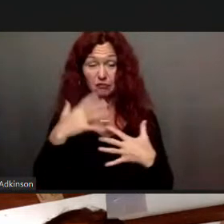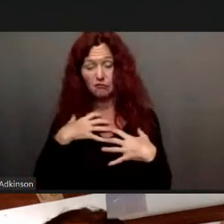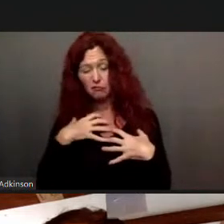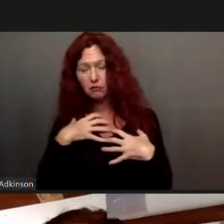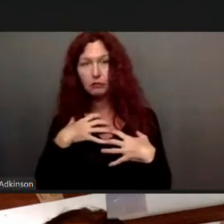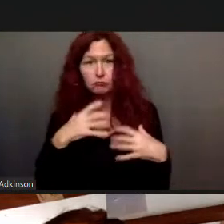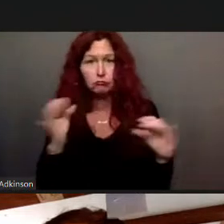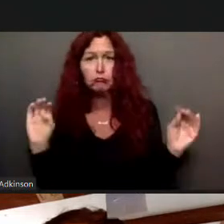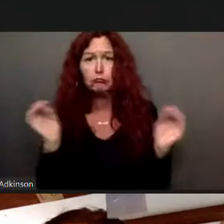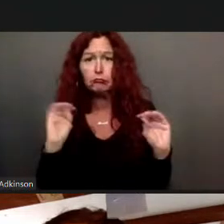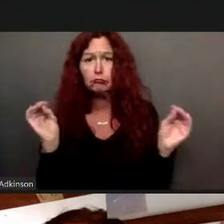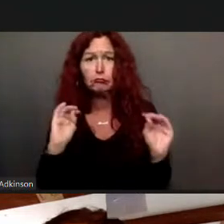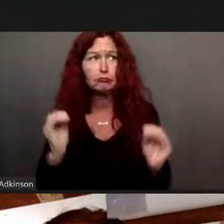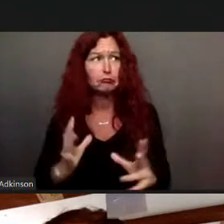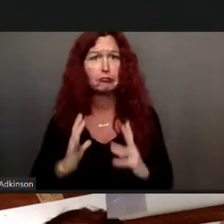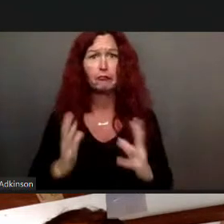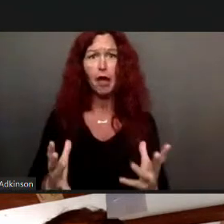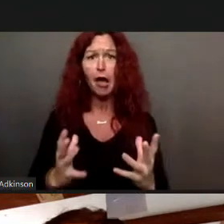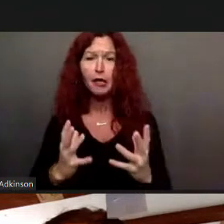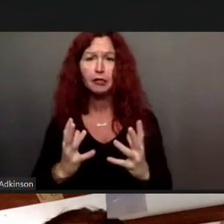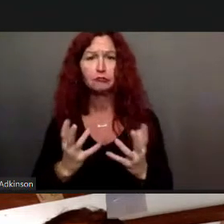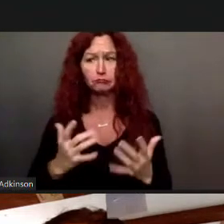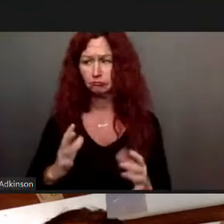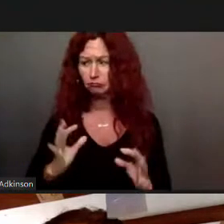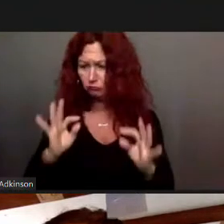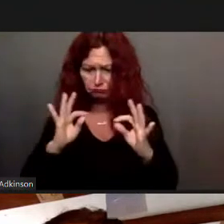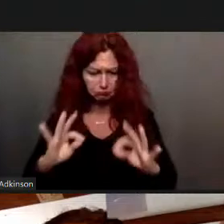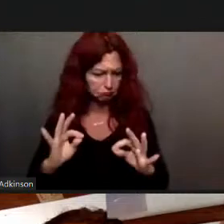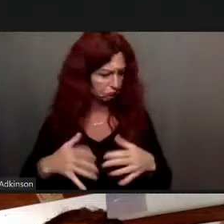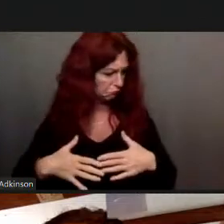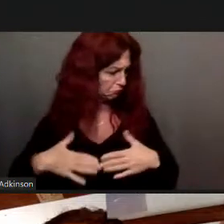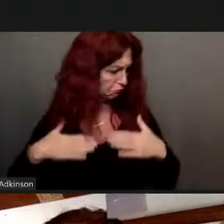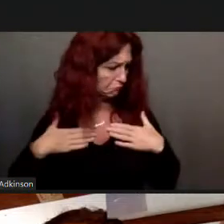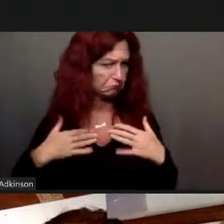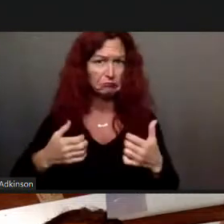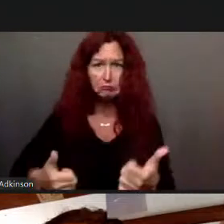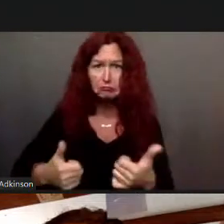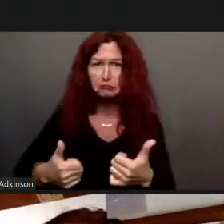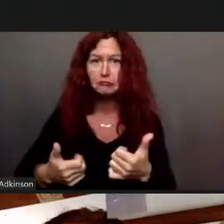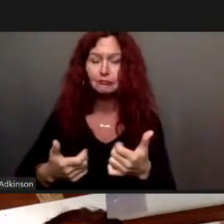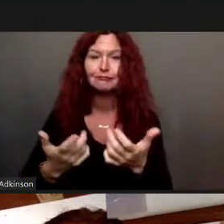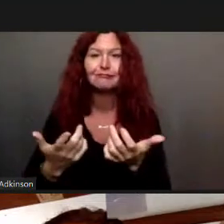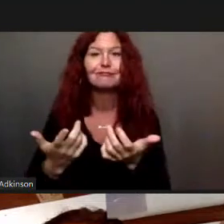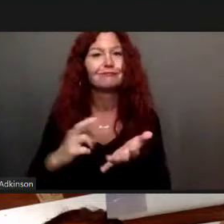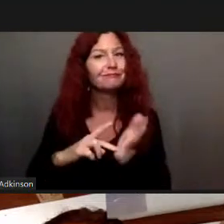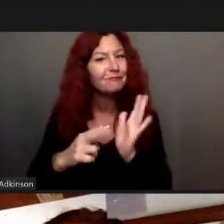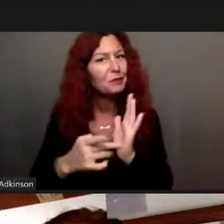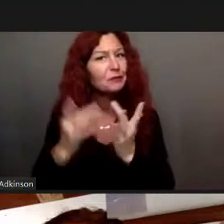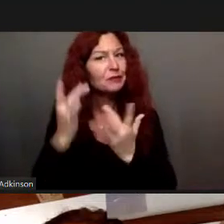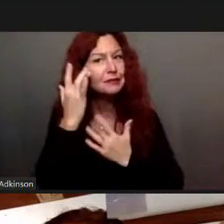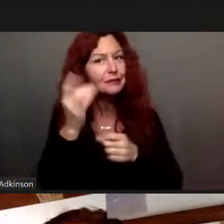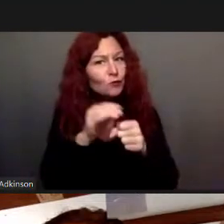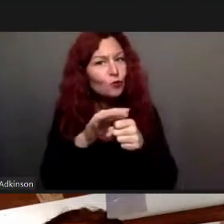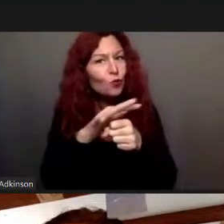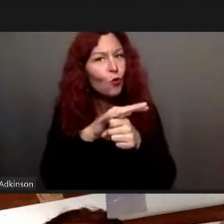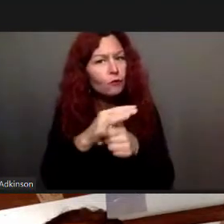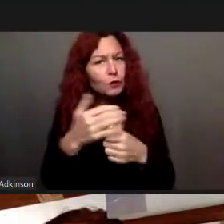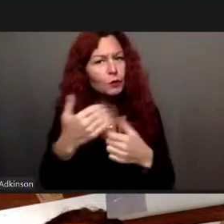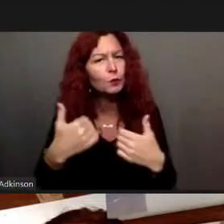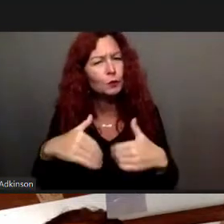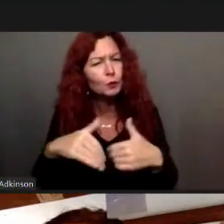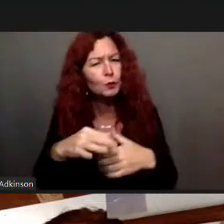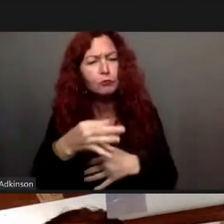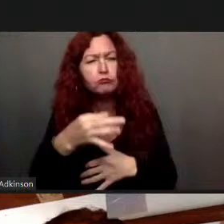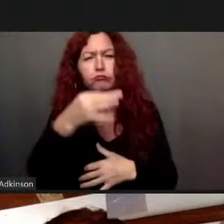too. So not only is it the responsibility of the young folks that are you know, we're seeing this